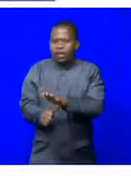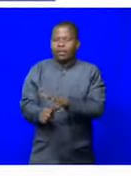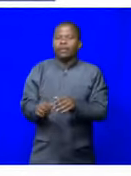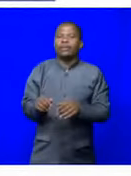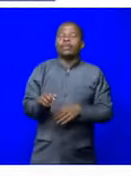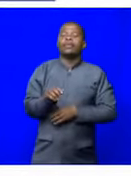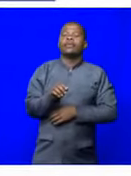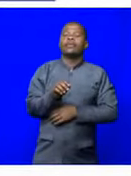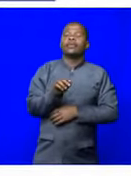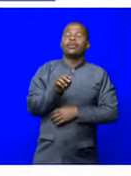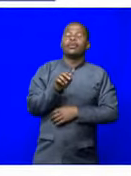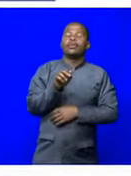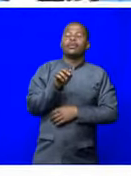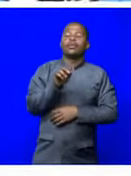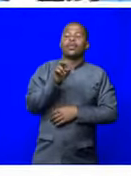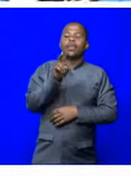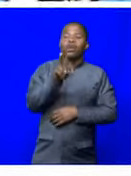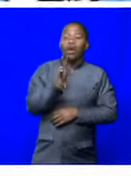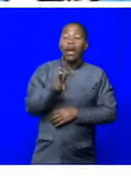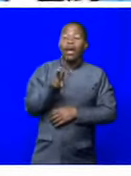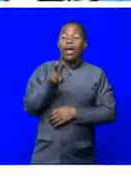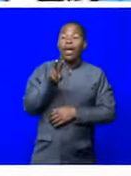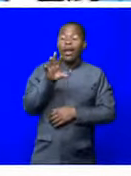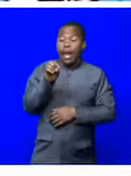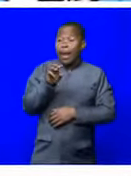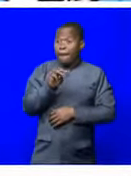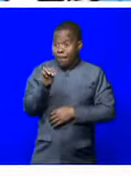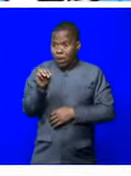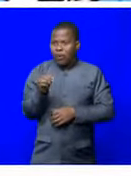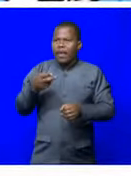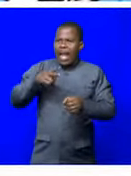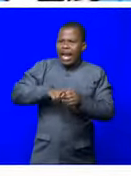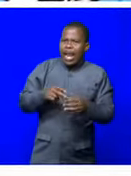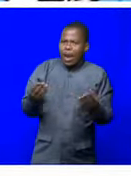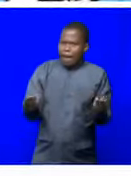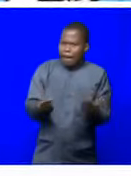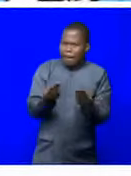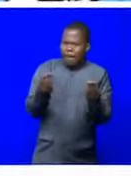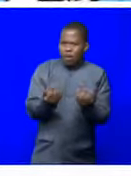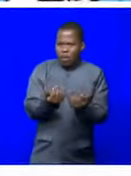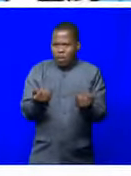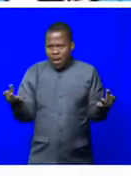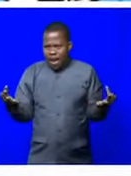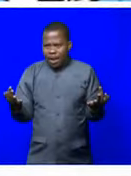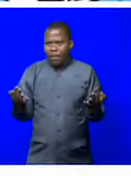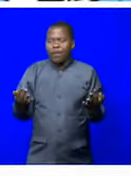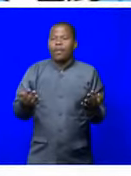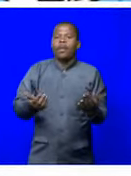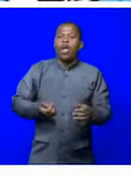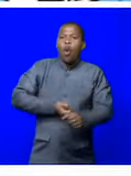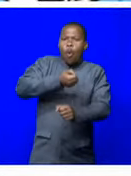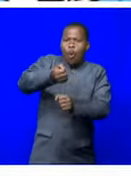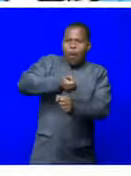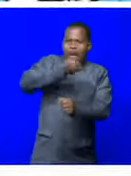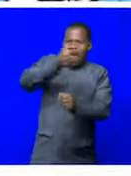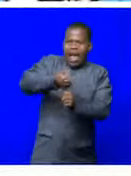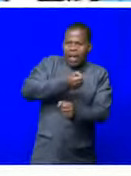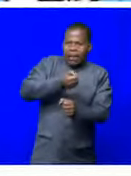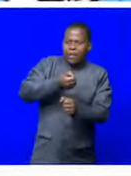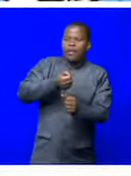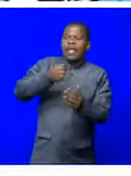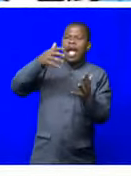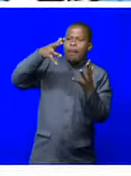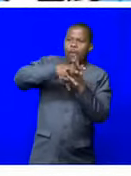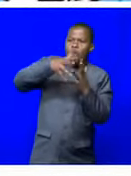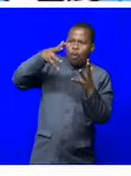lamabili nakubili. Lo mbiko uthi linani leliningi lebantfu labafakwe emisebentini yekuhlukumetwa litholakale emaveni